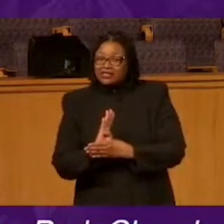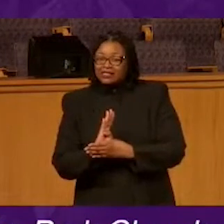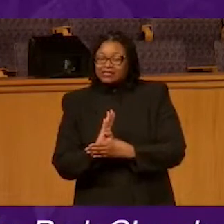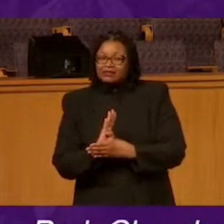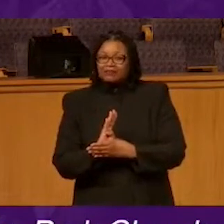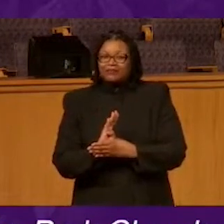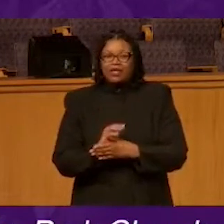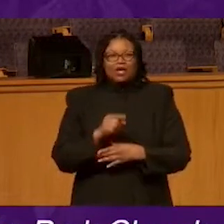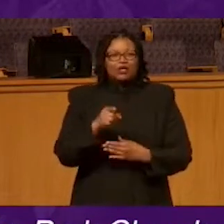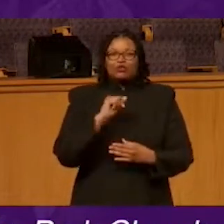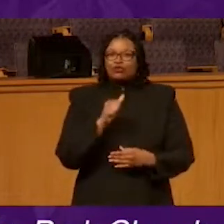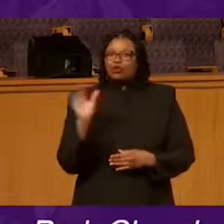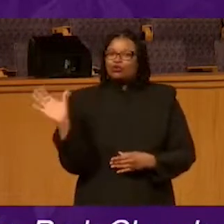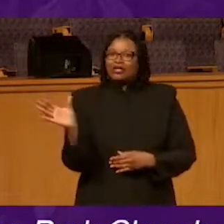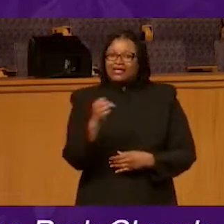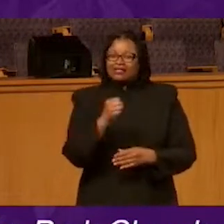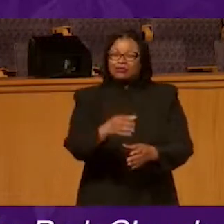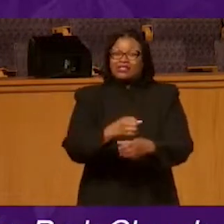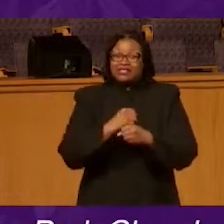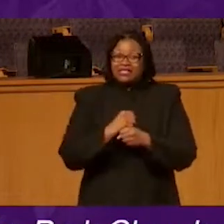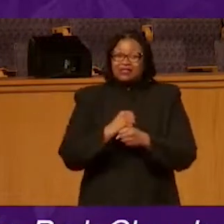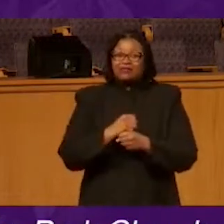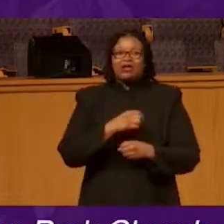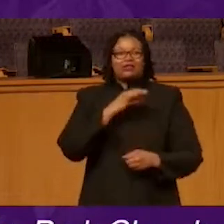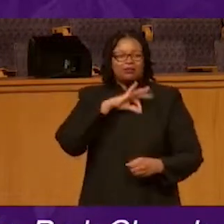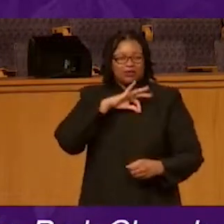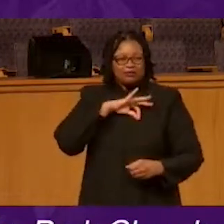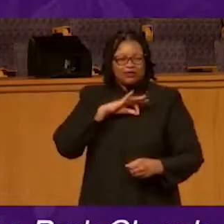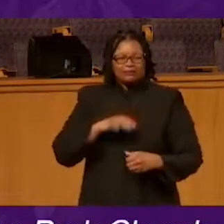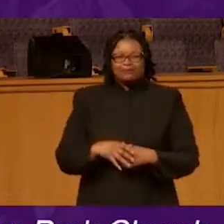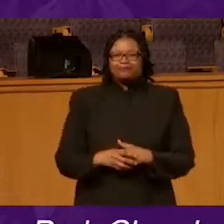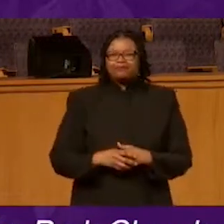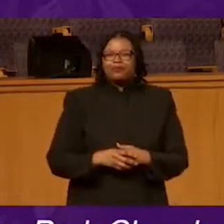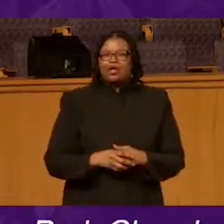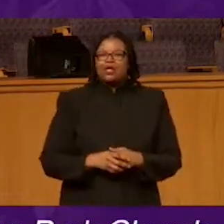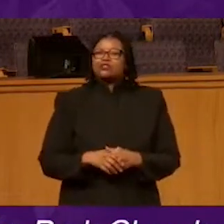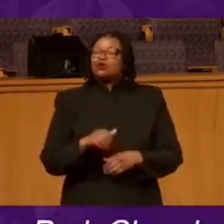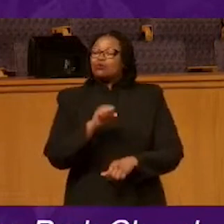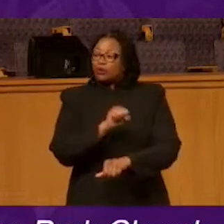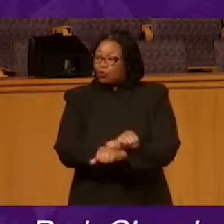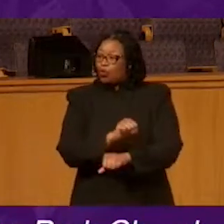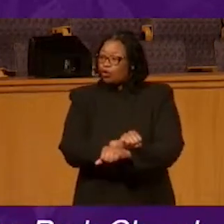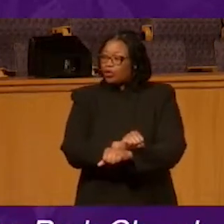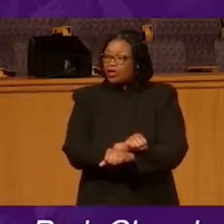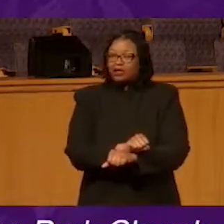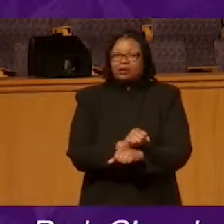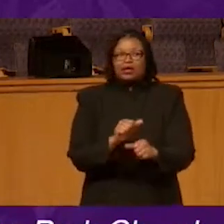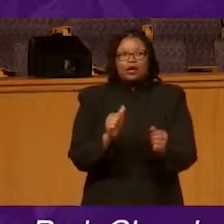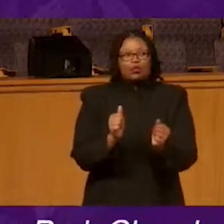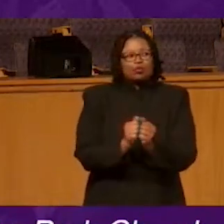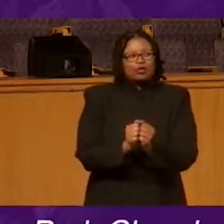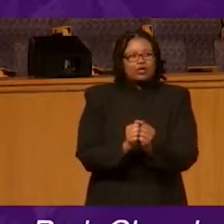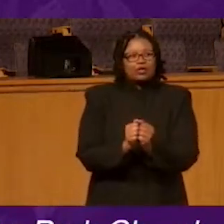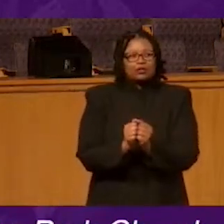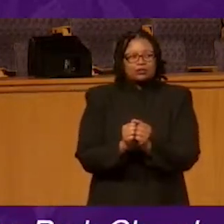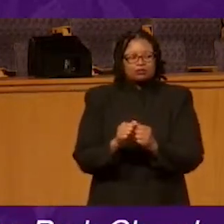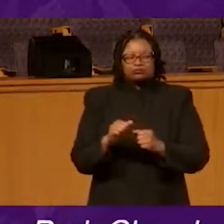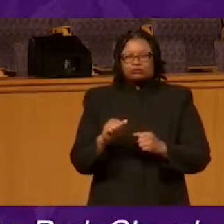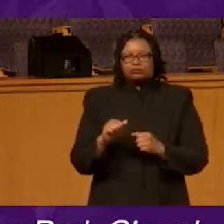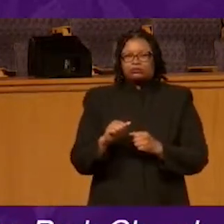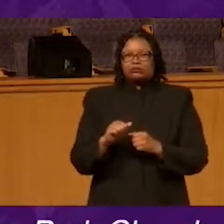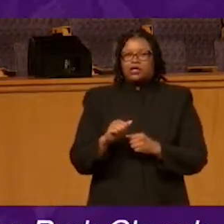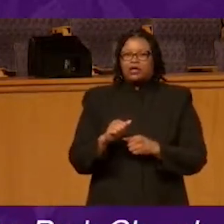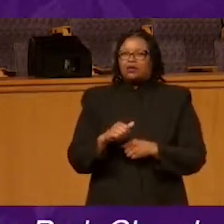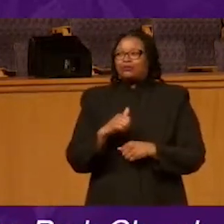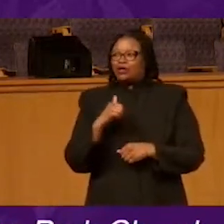oftentimes you don't get the benefit of the doubt. And so we've been working with Crow Global, that is the eighth